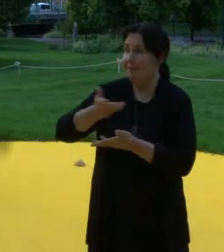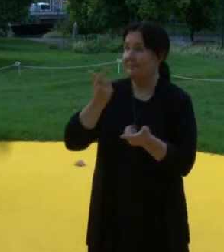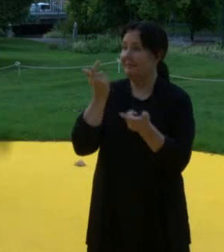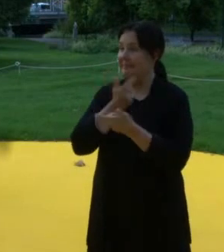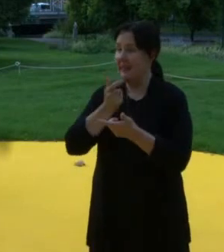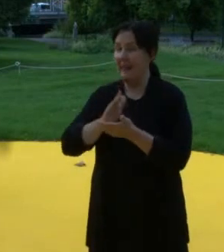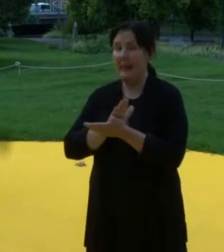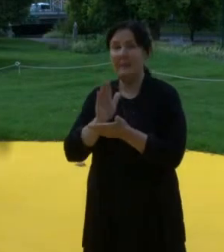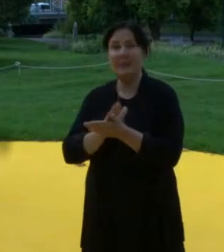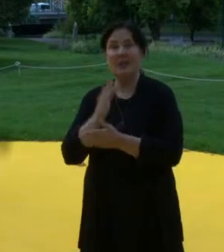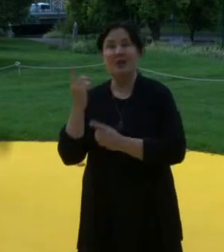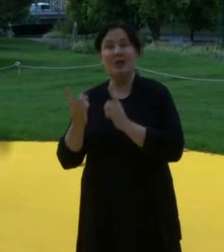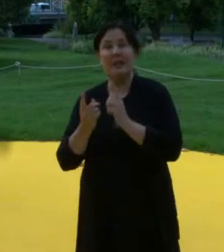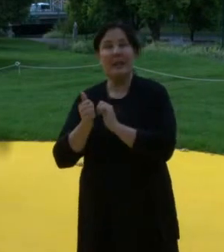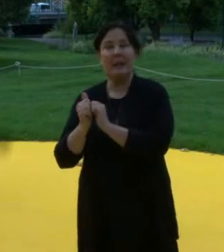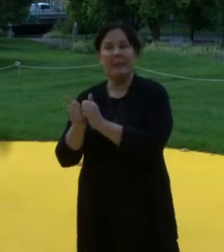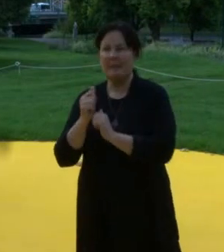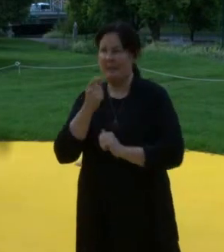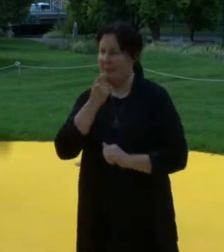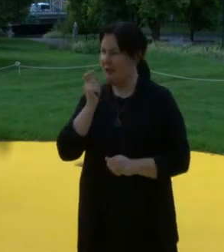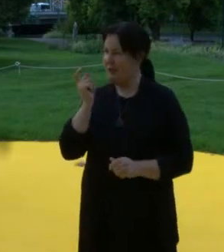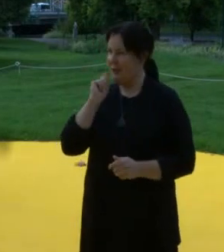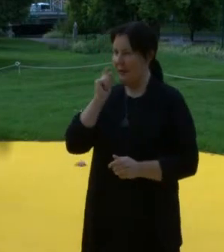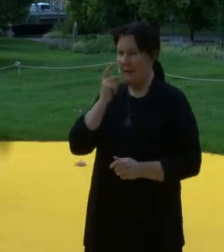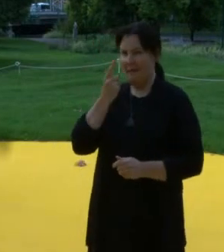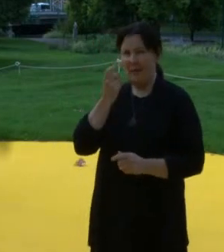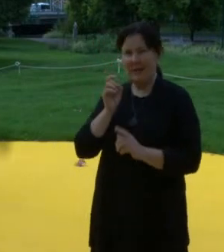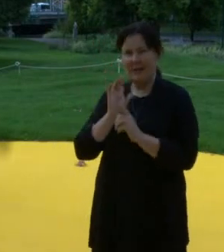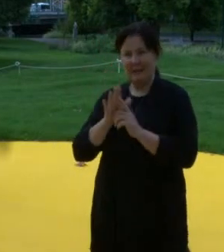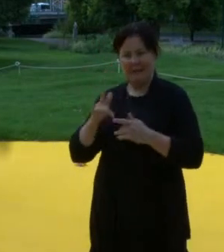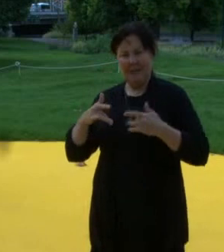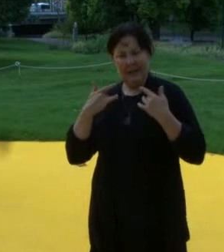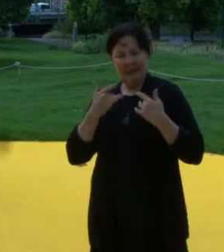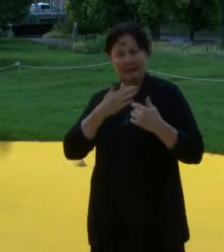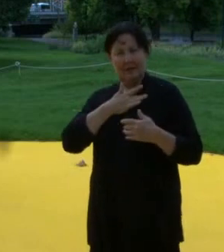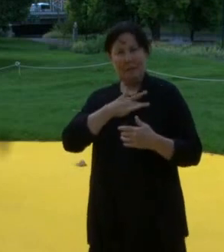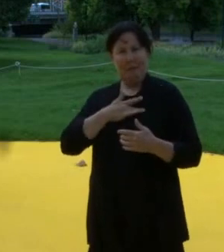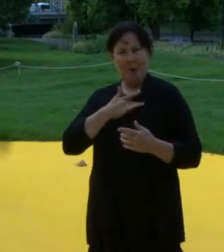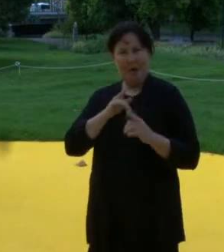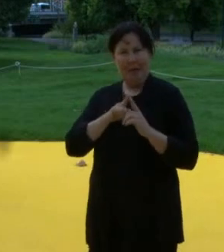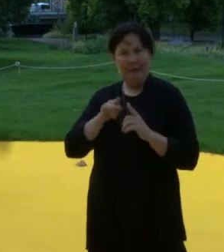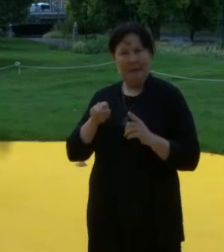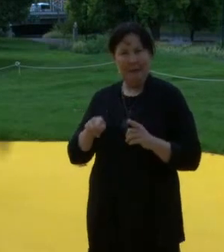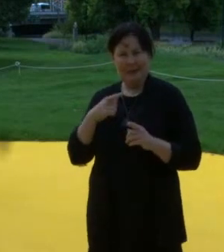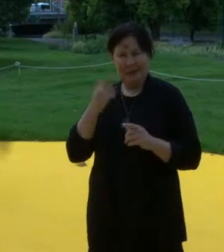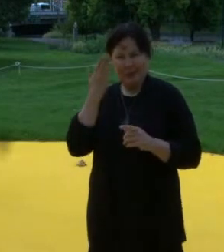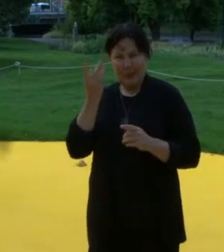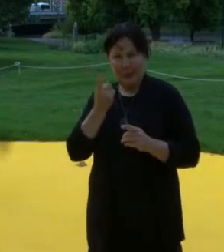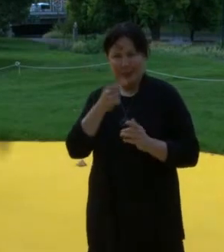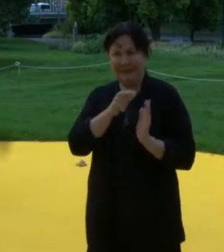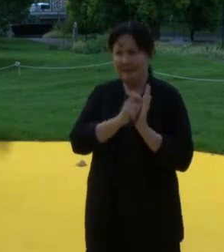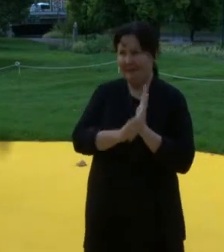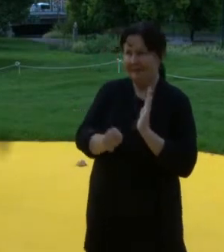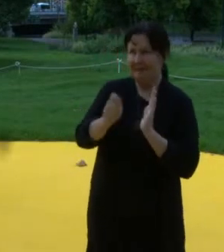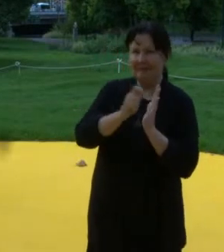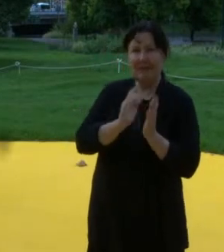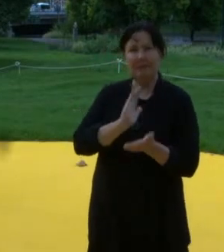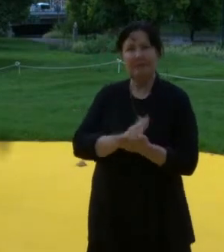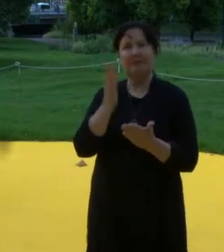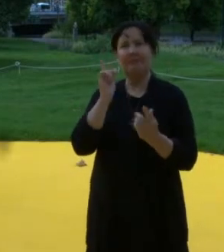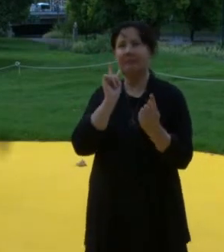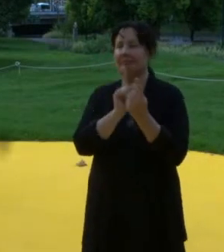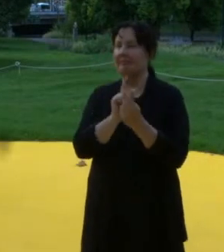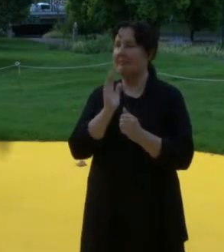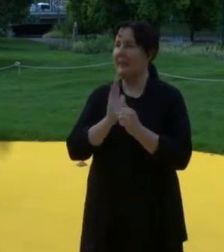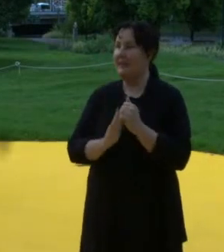other's company. It's all a bit strange to find yourself feeling these feelings, but there is something enchanting in it, something that science